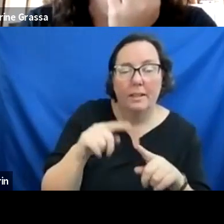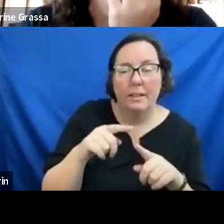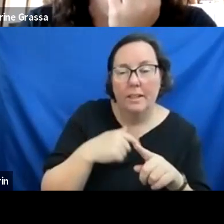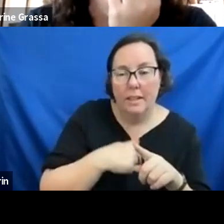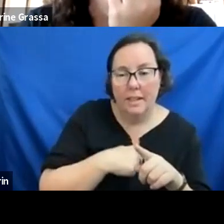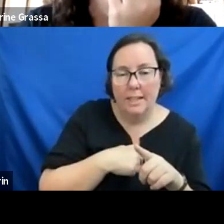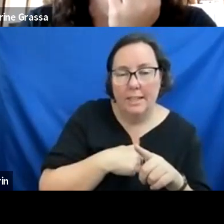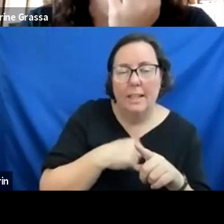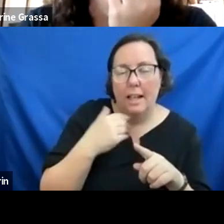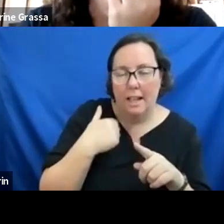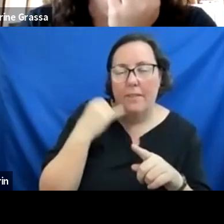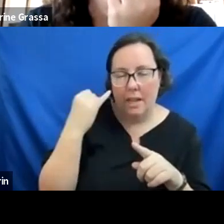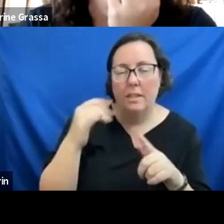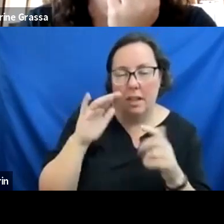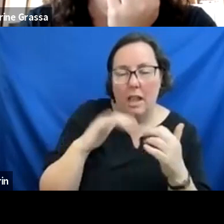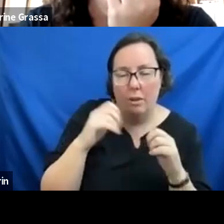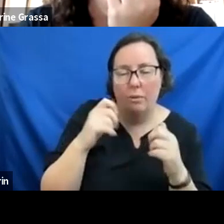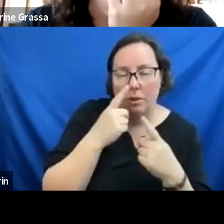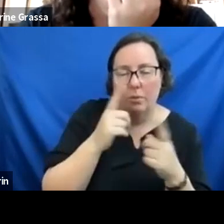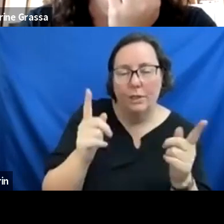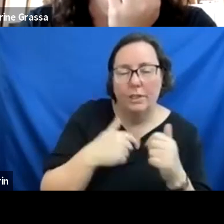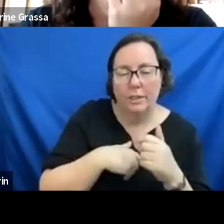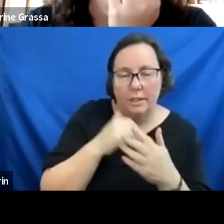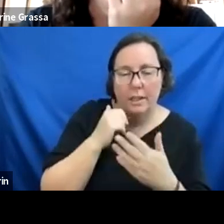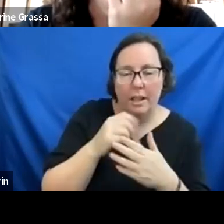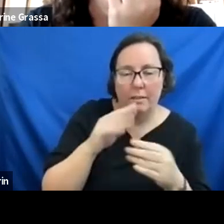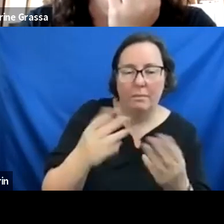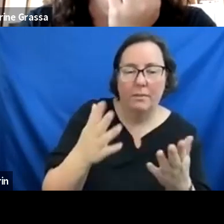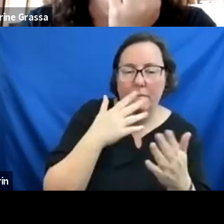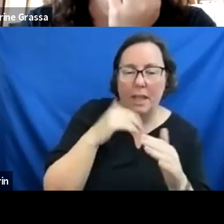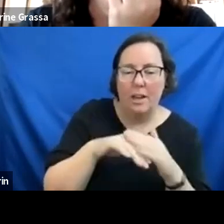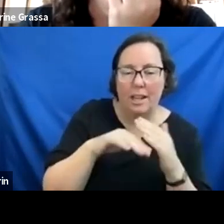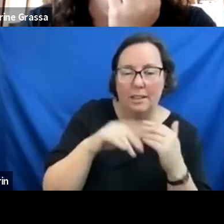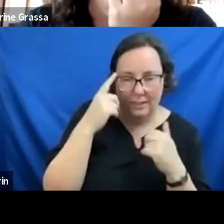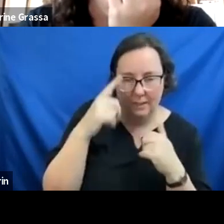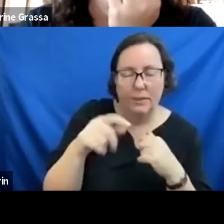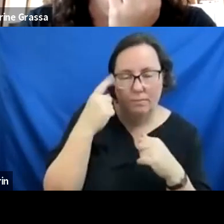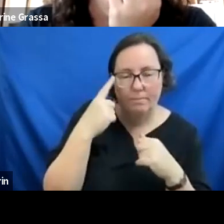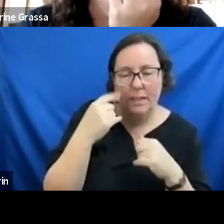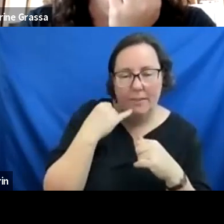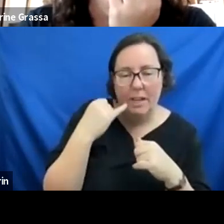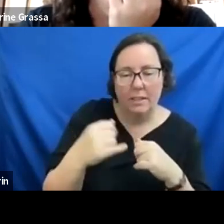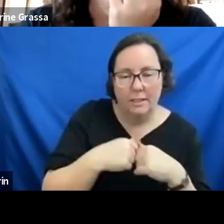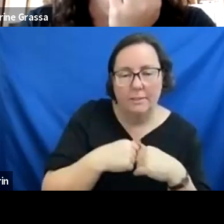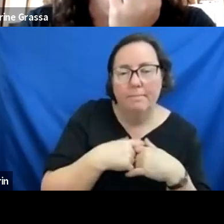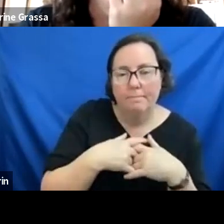I have an idea of how we can help provide better access to that information, Mr. Krager. Thank you